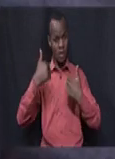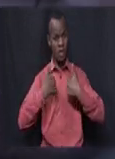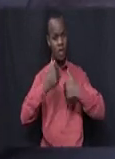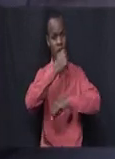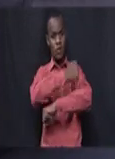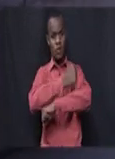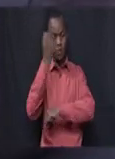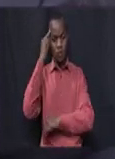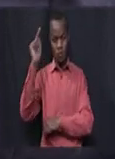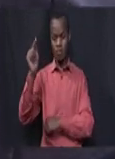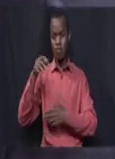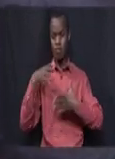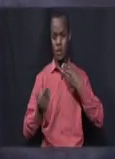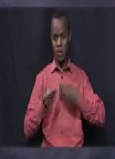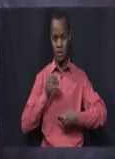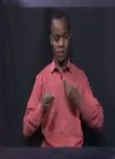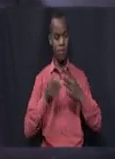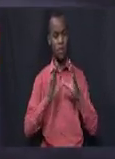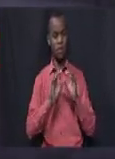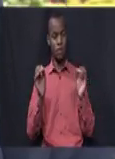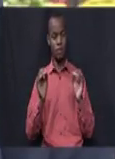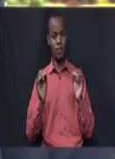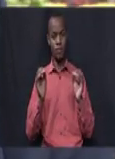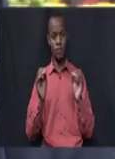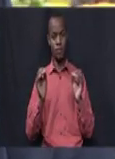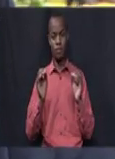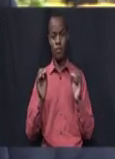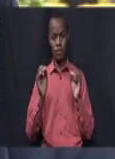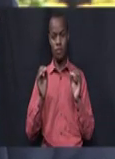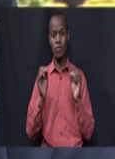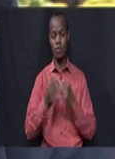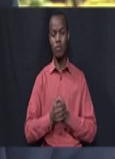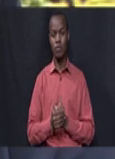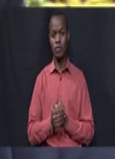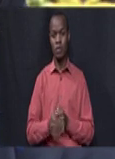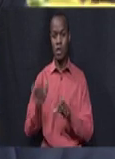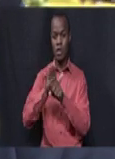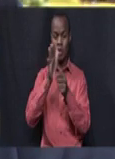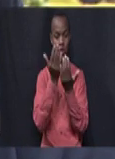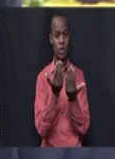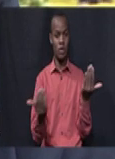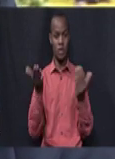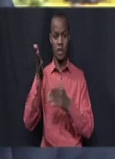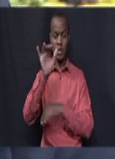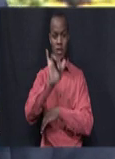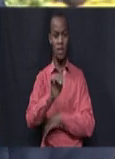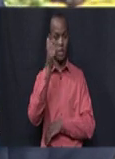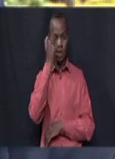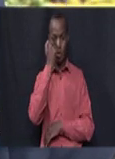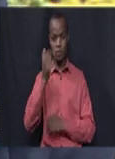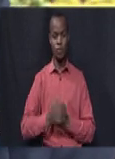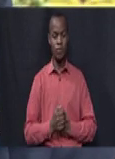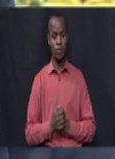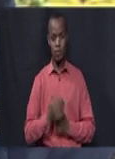for any school that caters for disability. Most of the children just remain at home